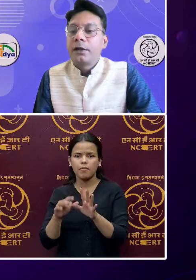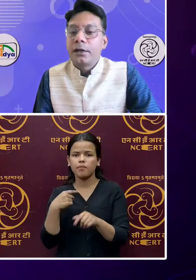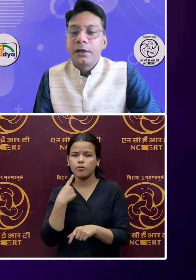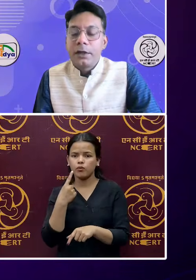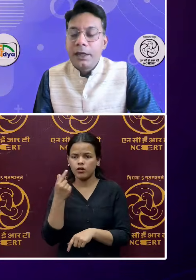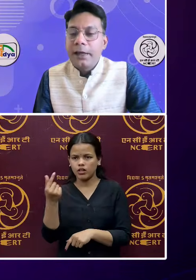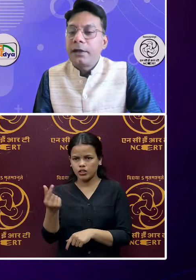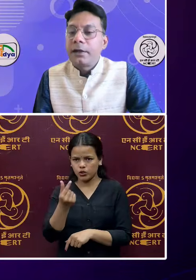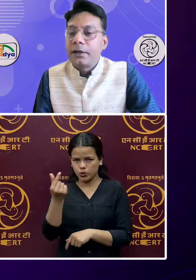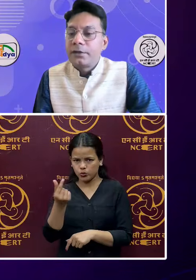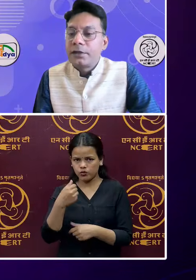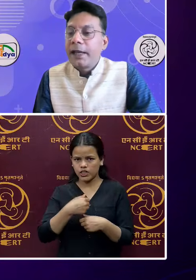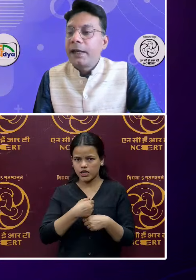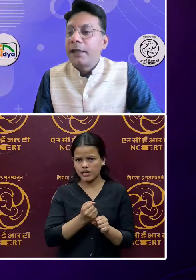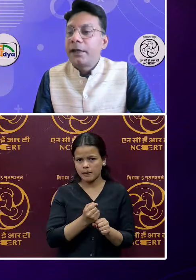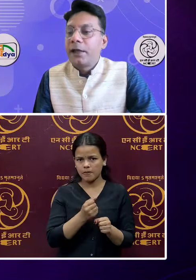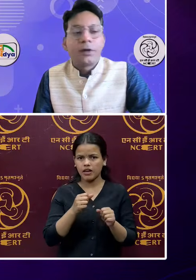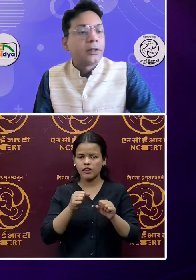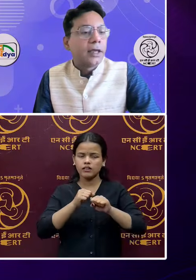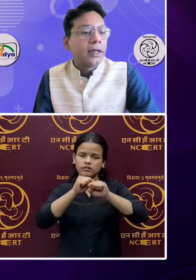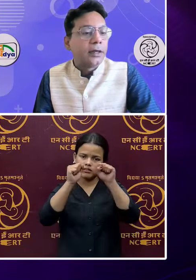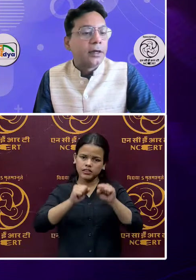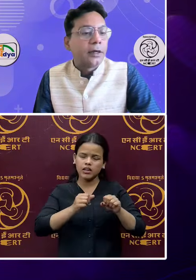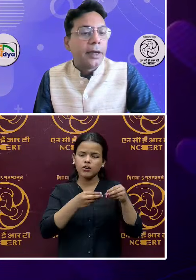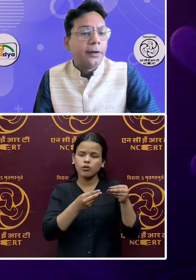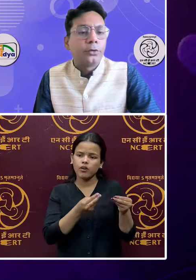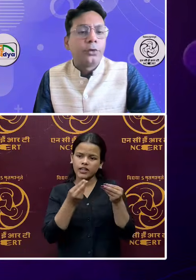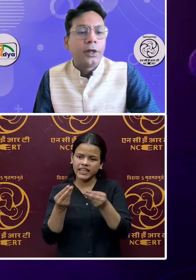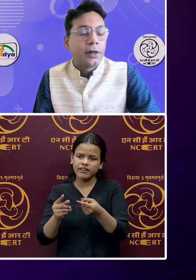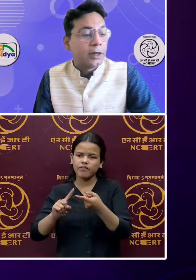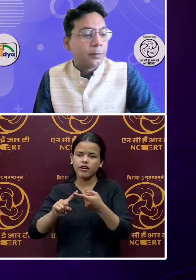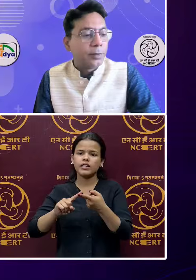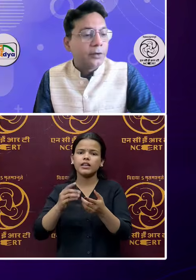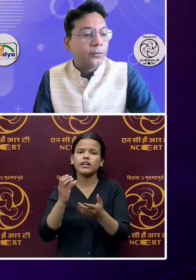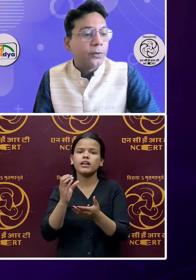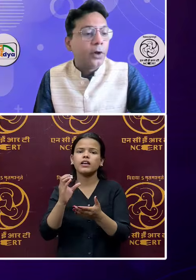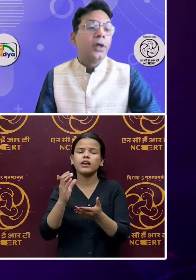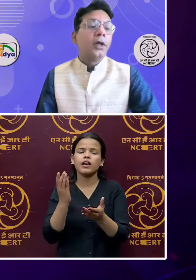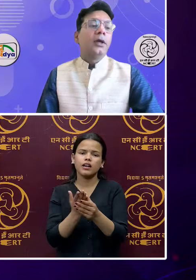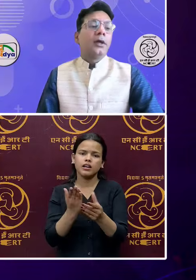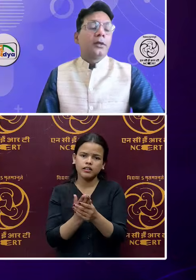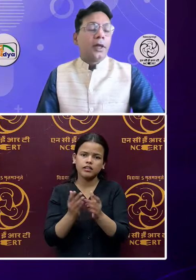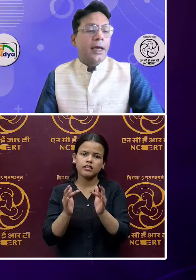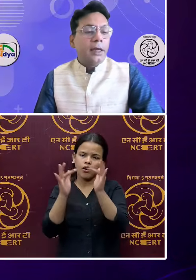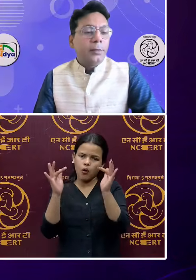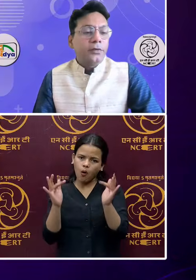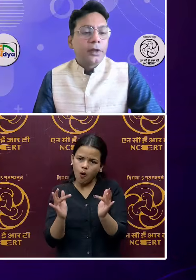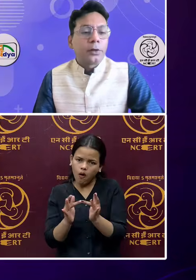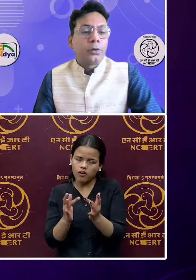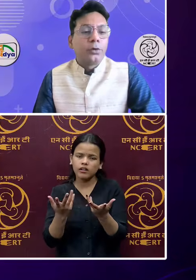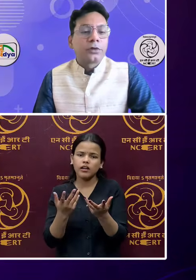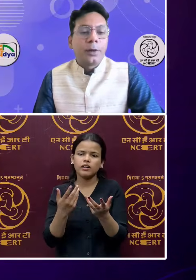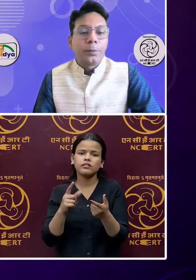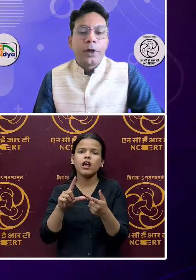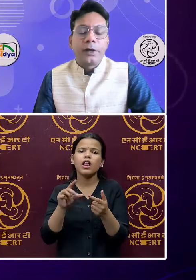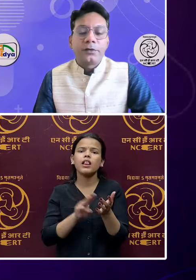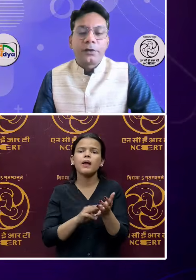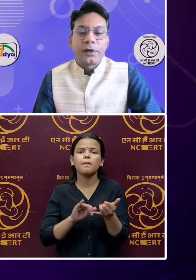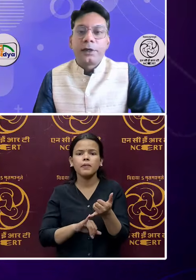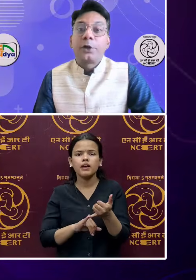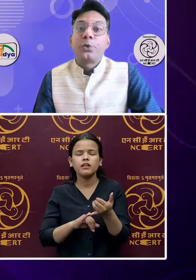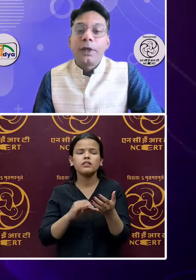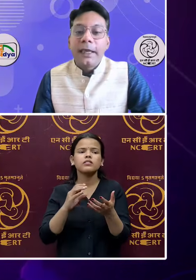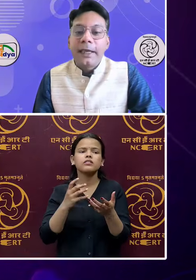create, design and deliver the e-content through e-learning platform. The LMS includes